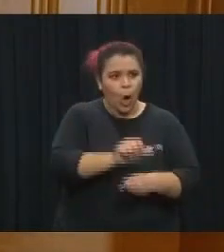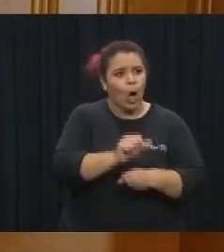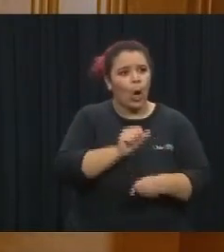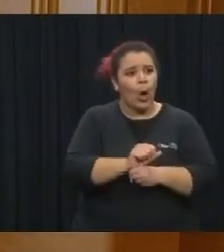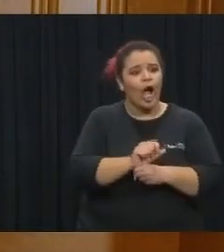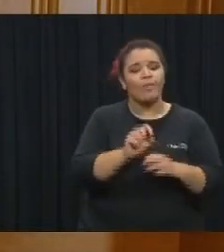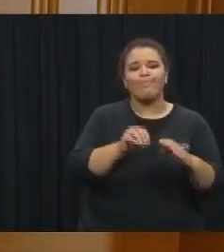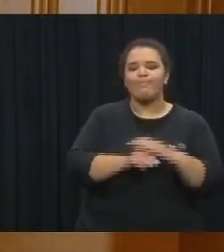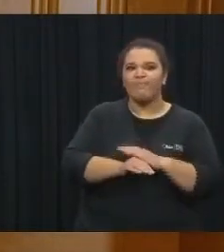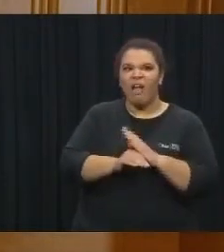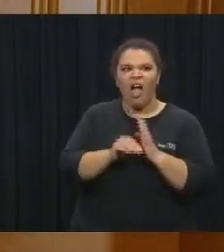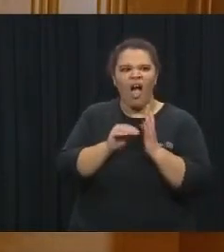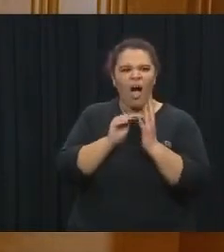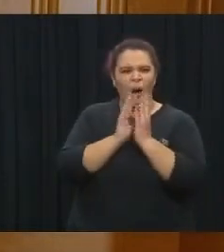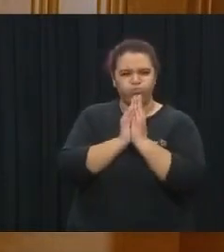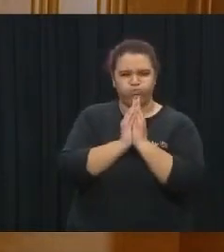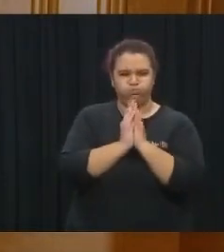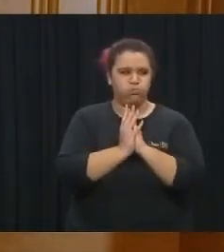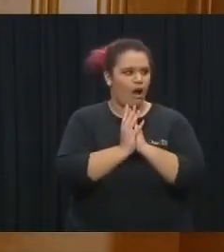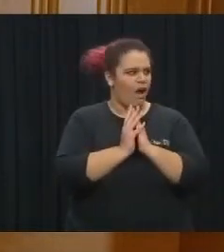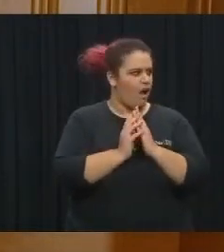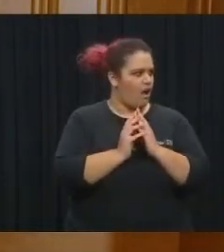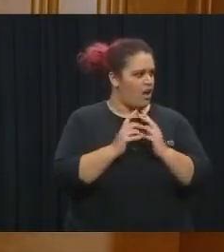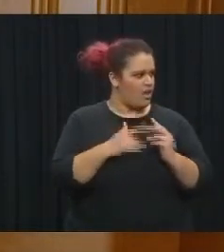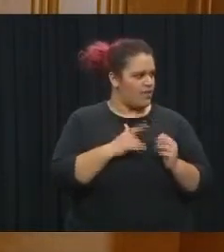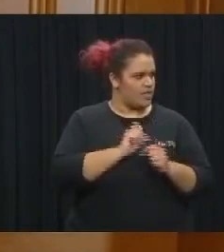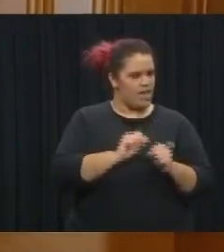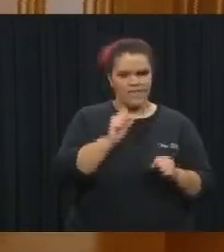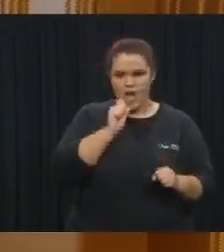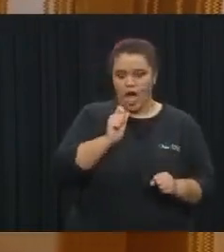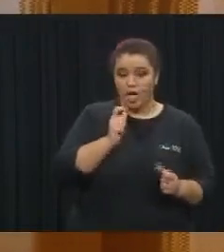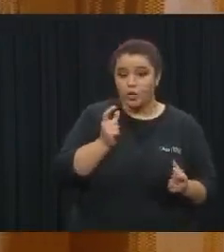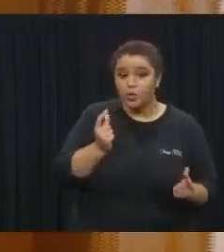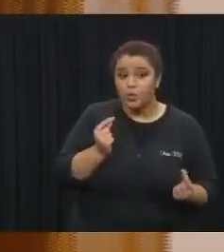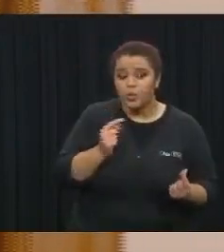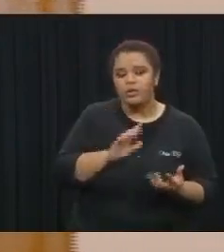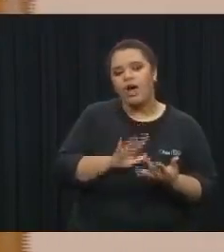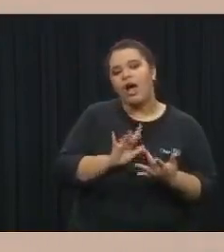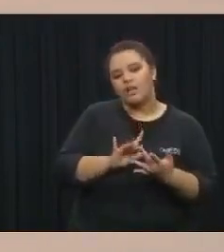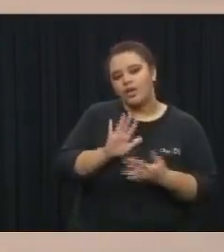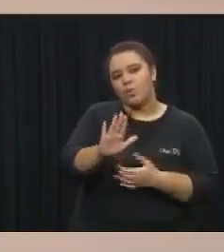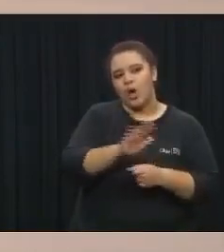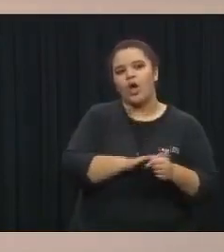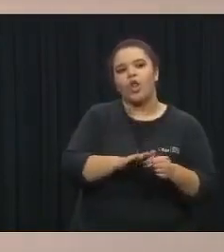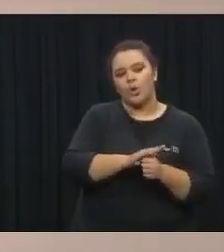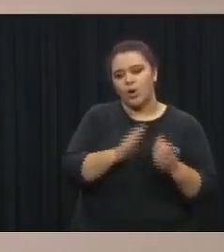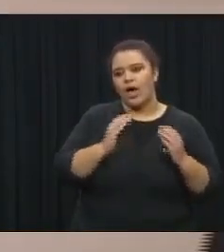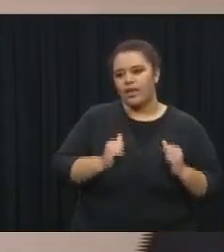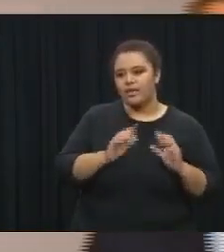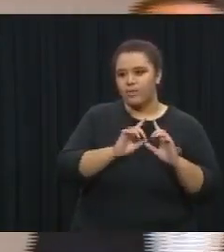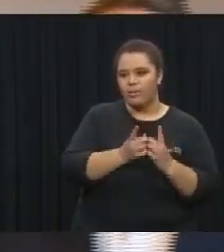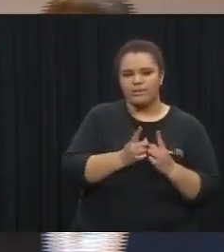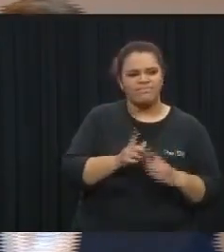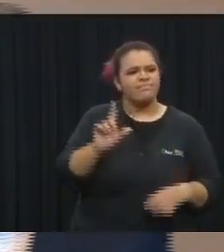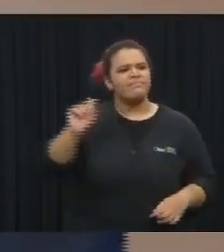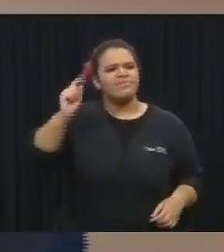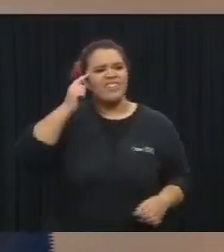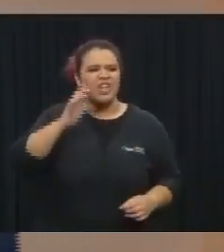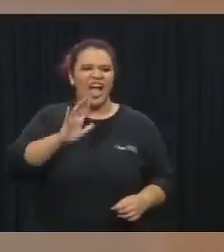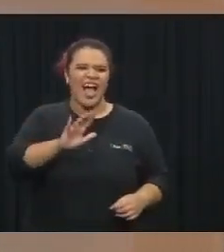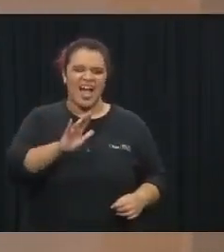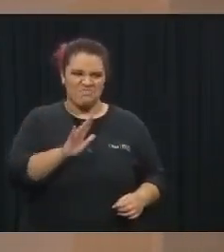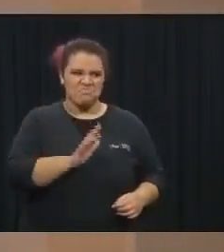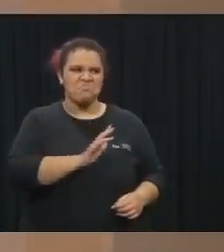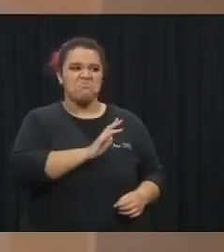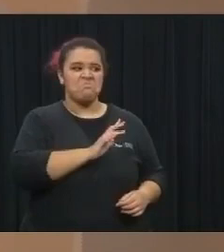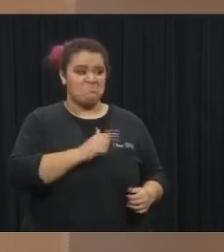some guidance. Governor, if I could add something to that. I would also suggest that they talk to their employer. Go to your employer and say,